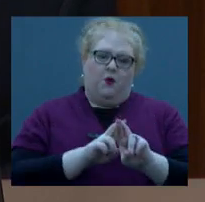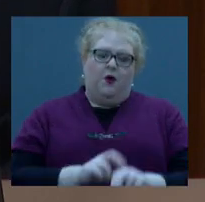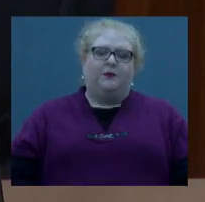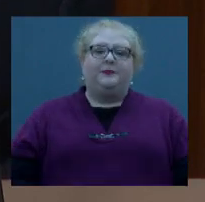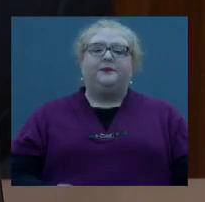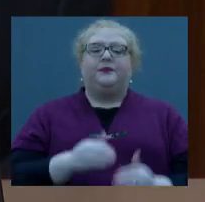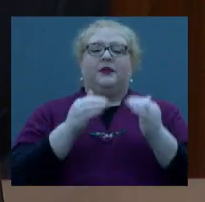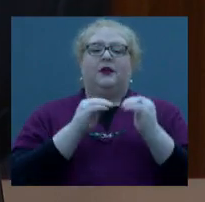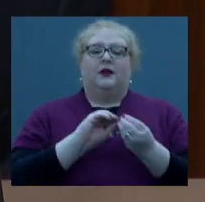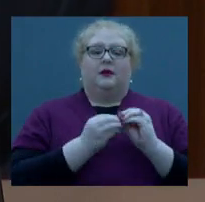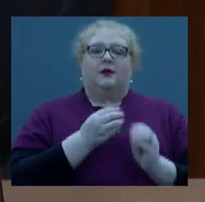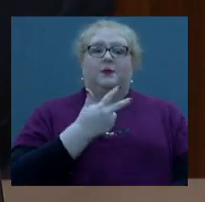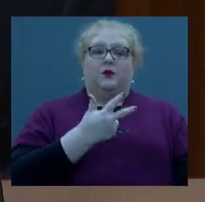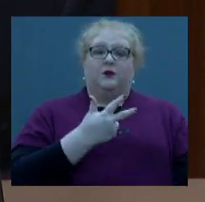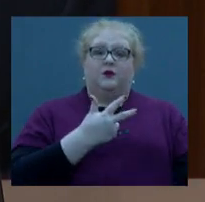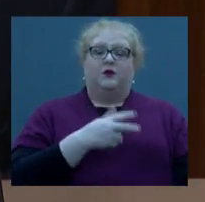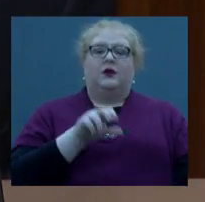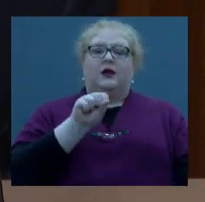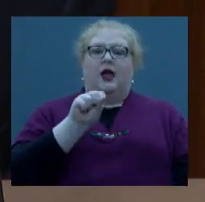Item 3, file